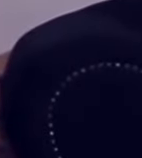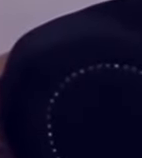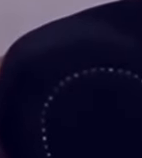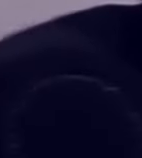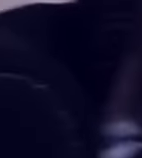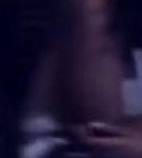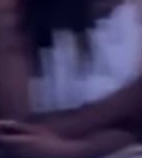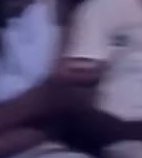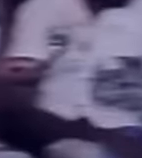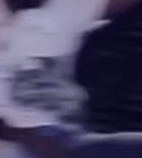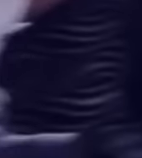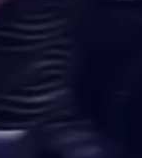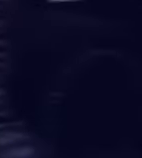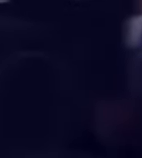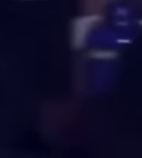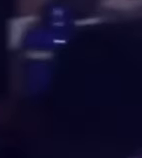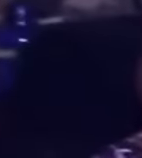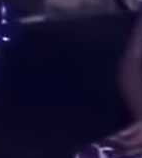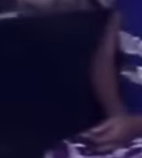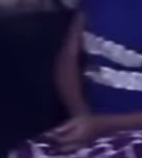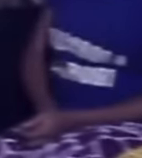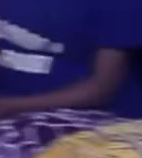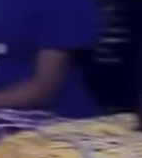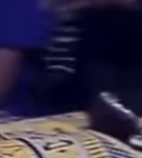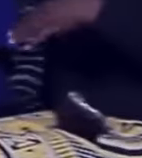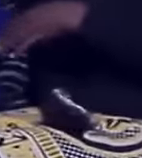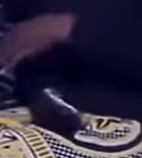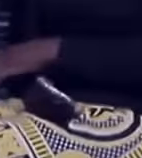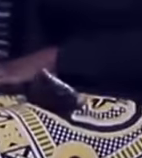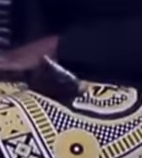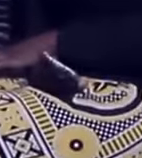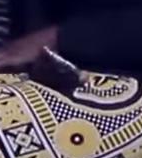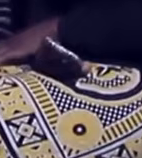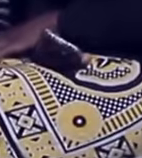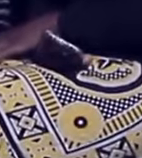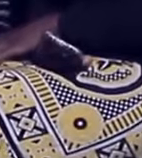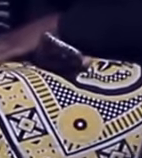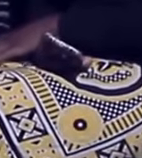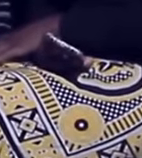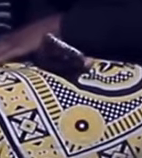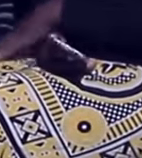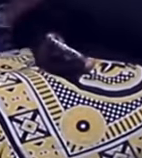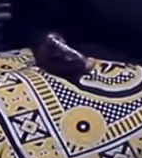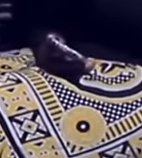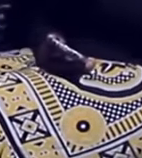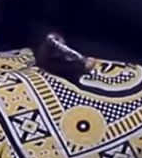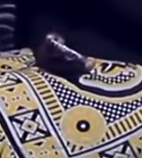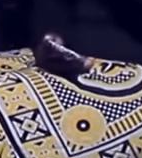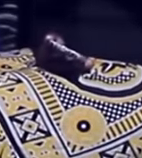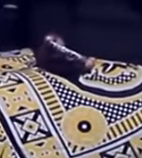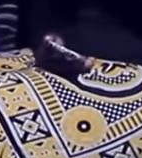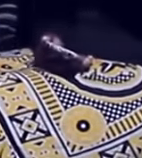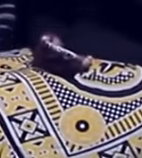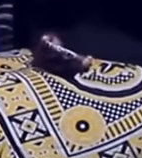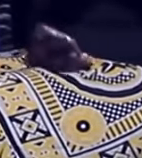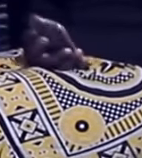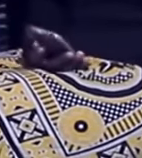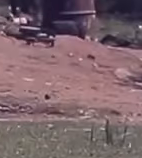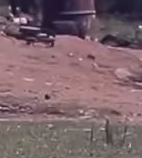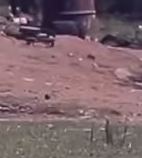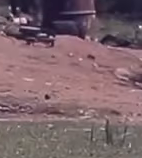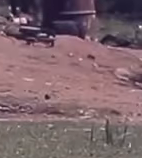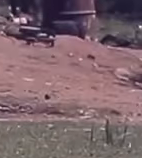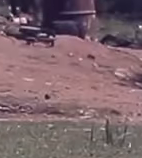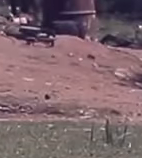ukuthi lena le beyagaza ukuthi ke ilukhuni ukho ukuthi ke senda ibelula lasibese ezimvisa ubhlungu